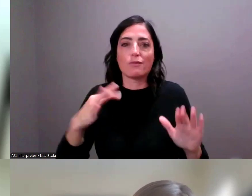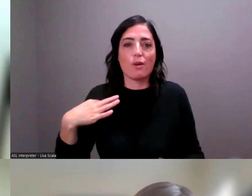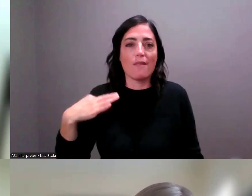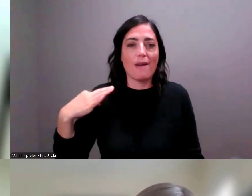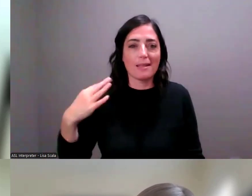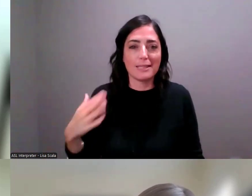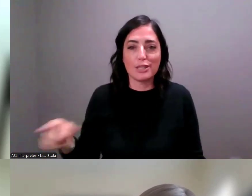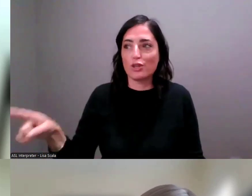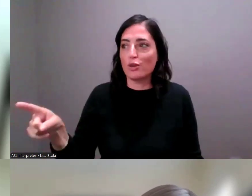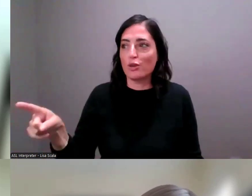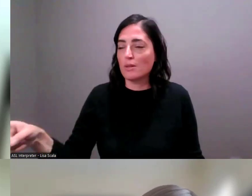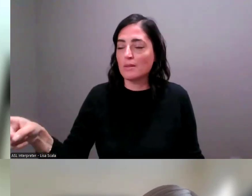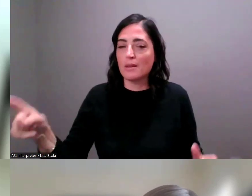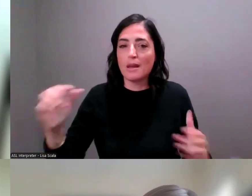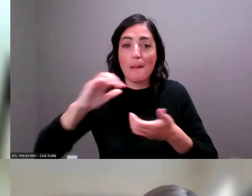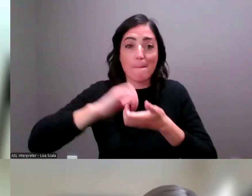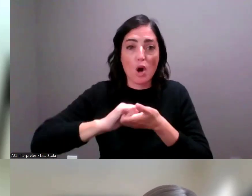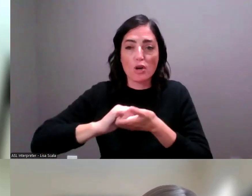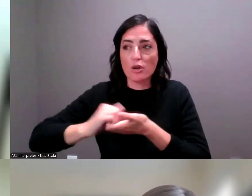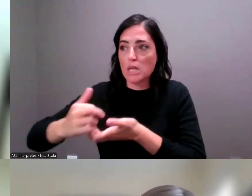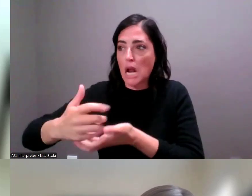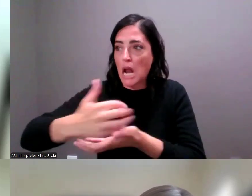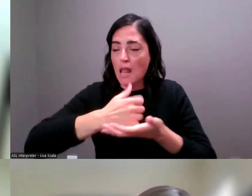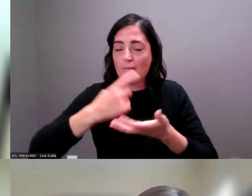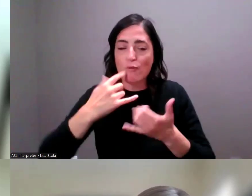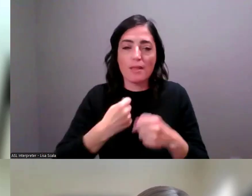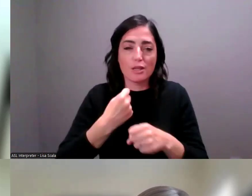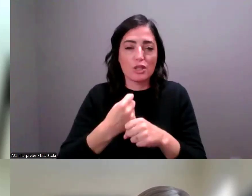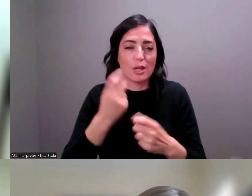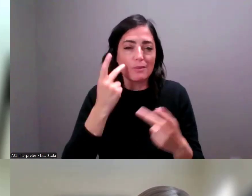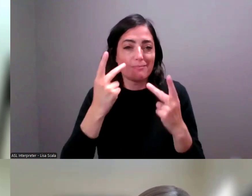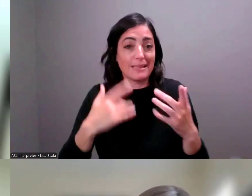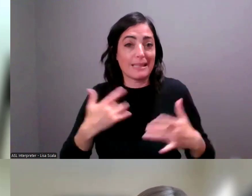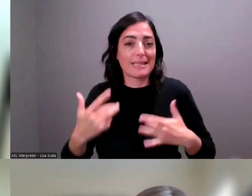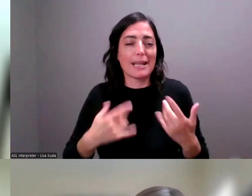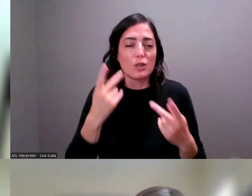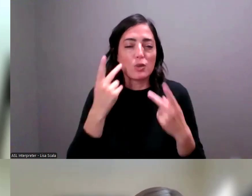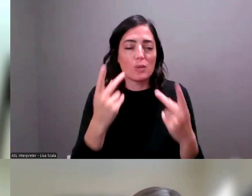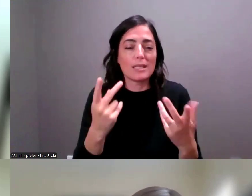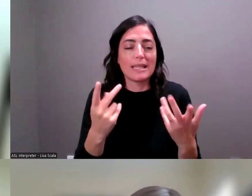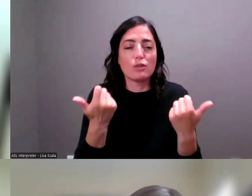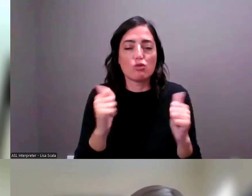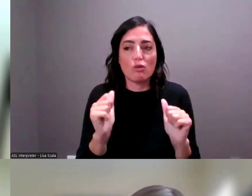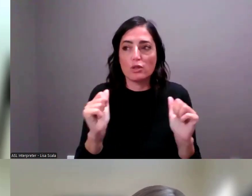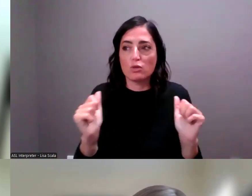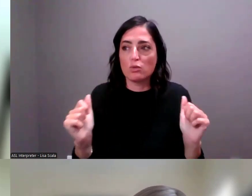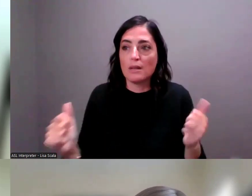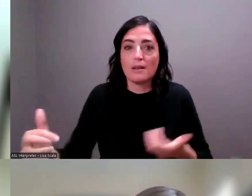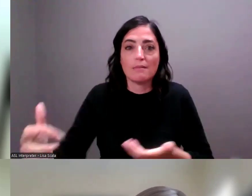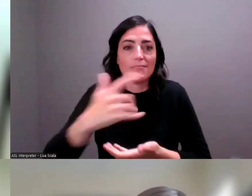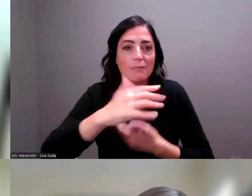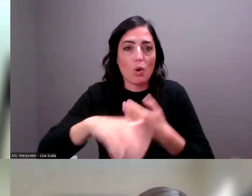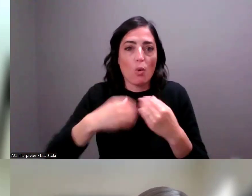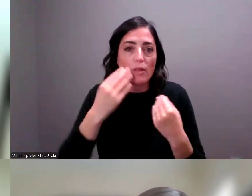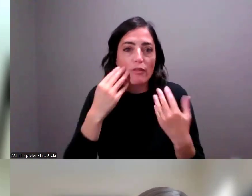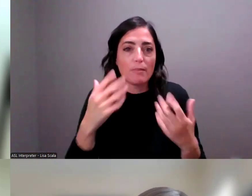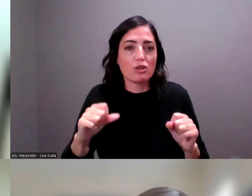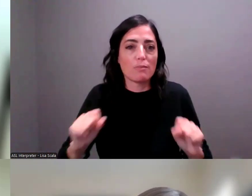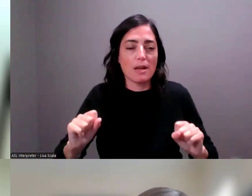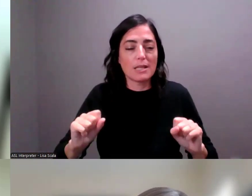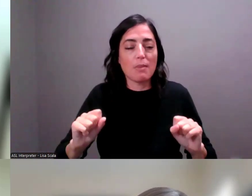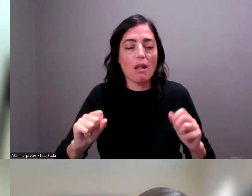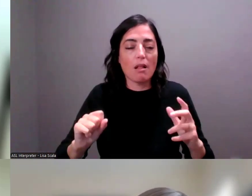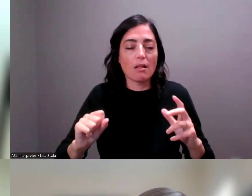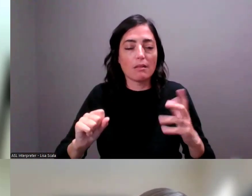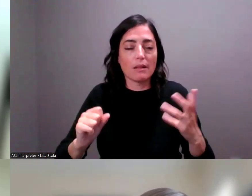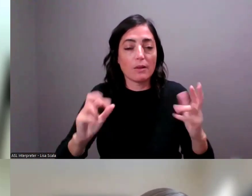volunteers and partners bring in this year to sort of round out the information that we're able to gather as